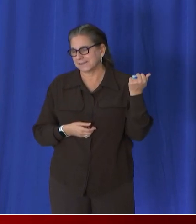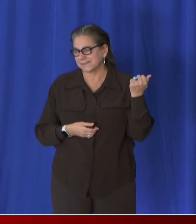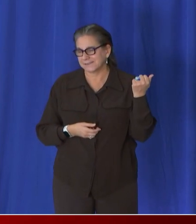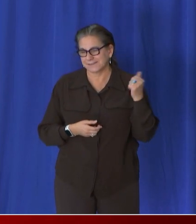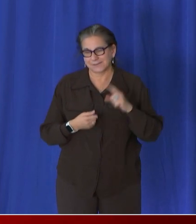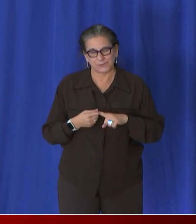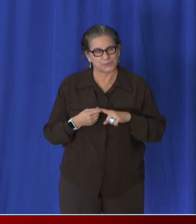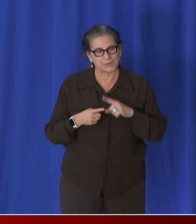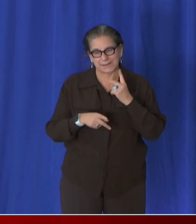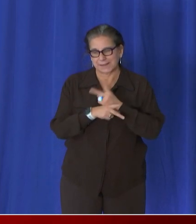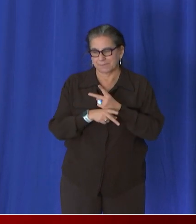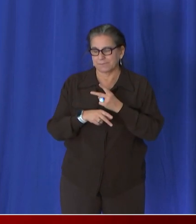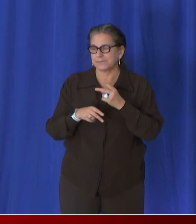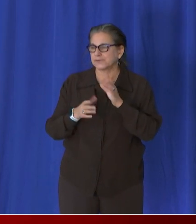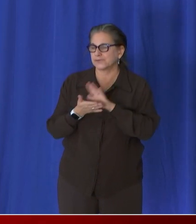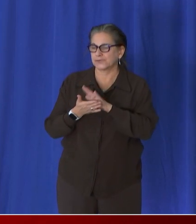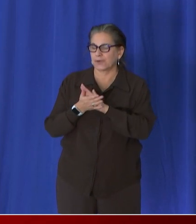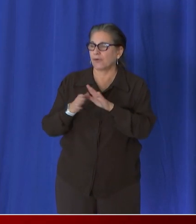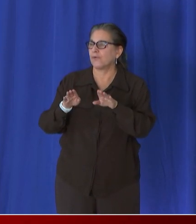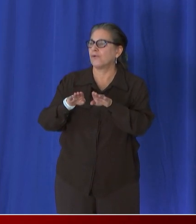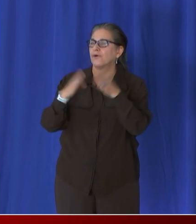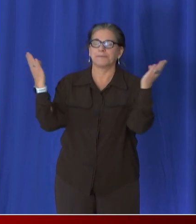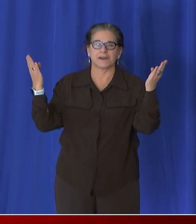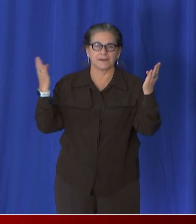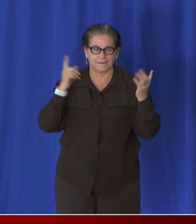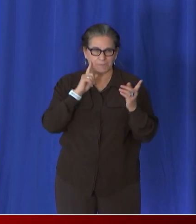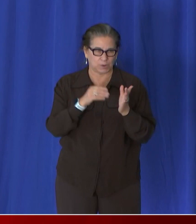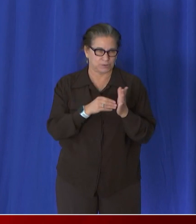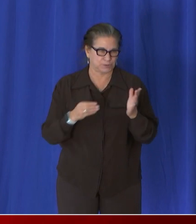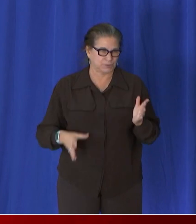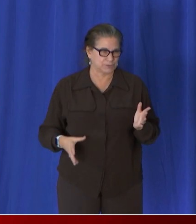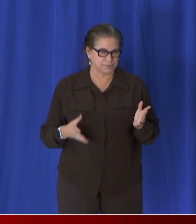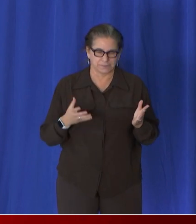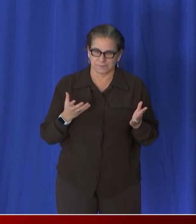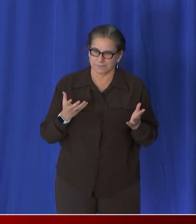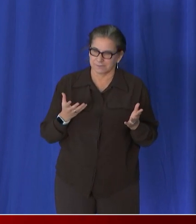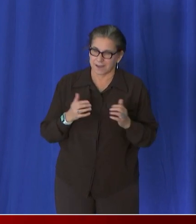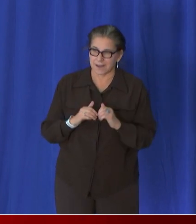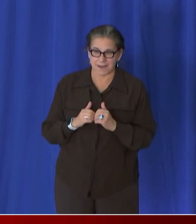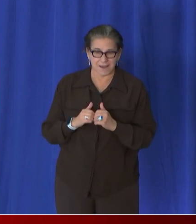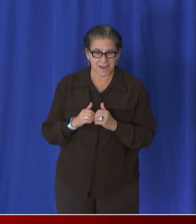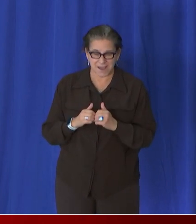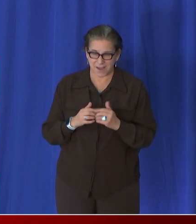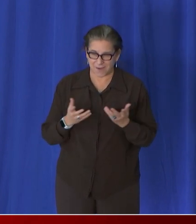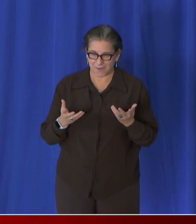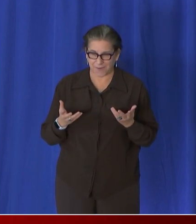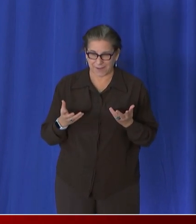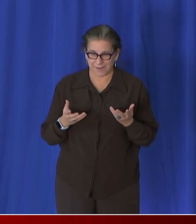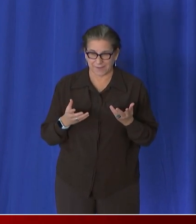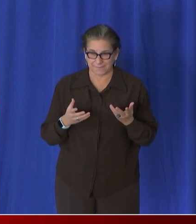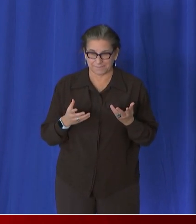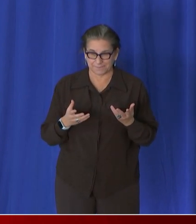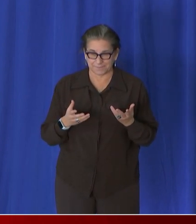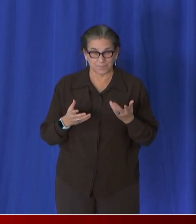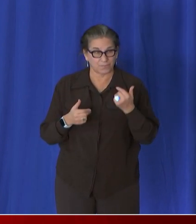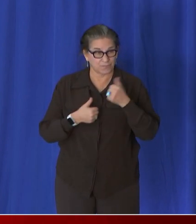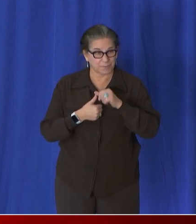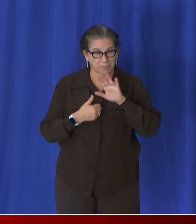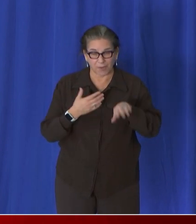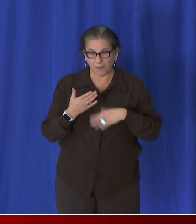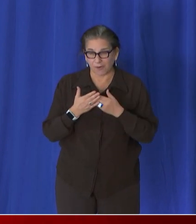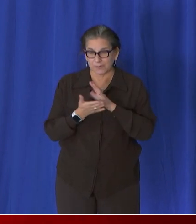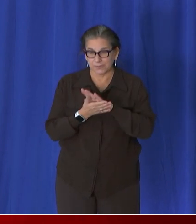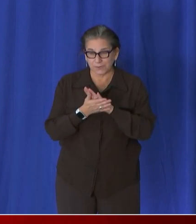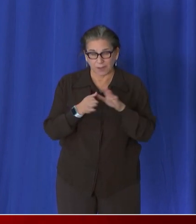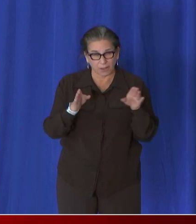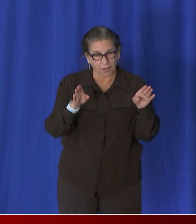firmly believe that when we look back at our experience with COVID, we will have a lot of regret about keeping schools closed for the